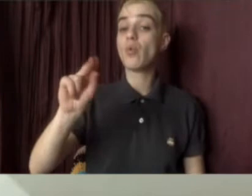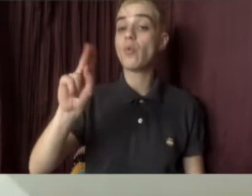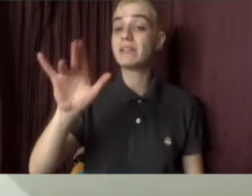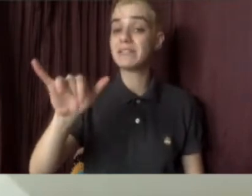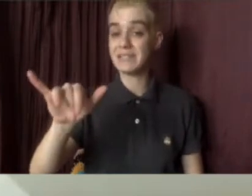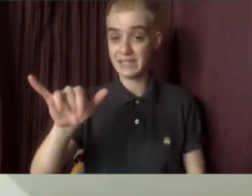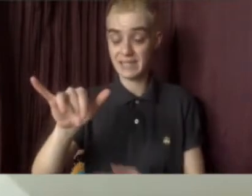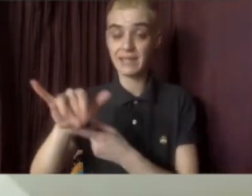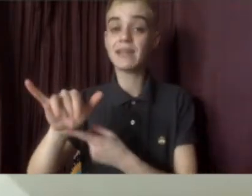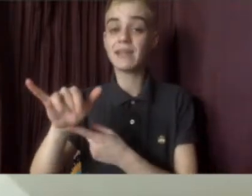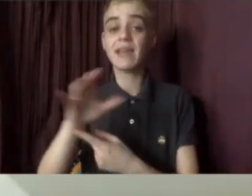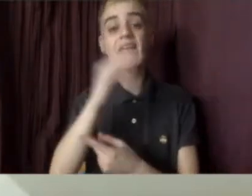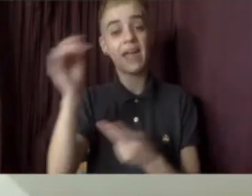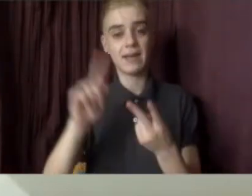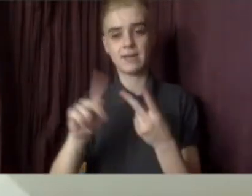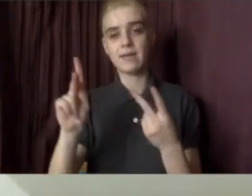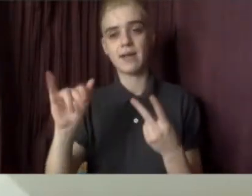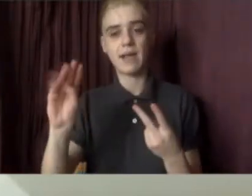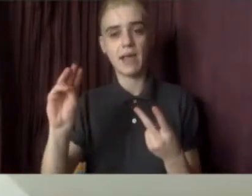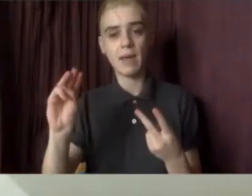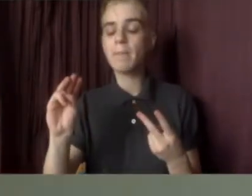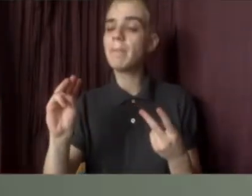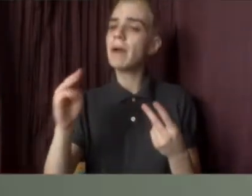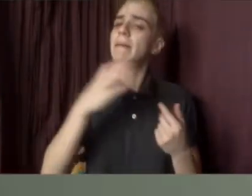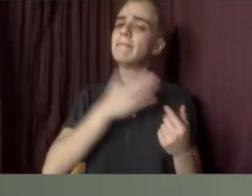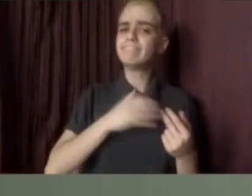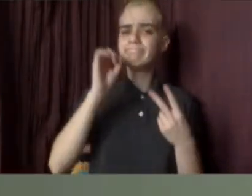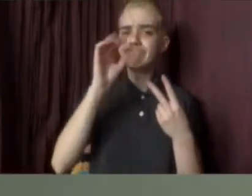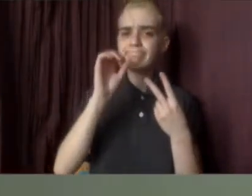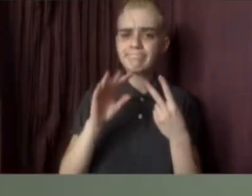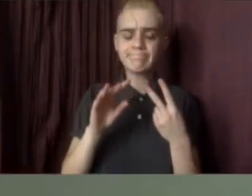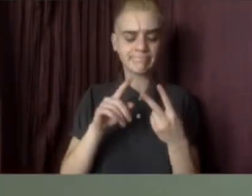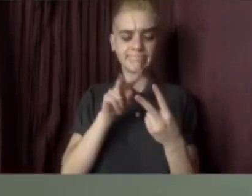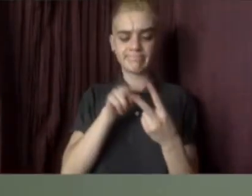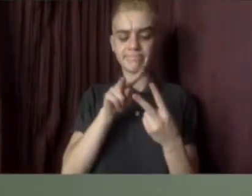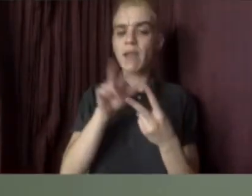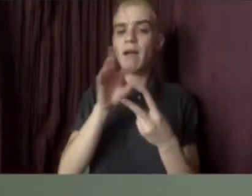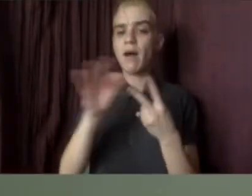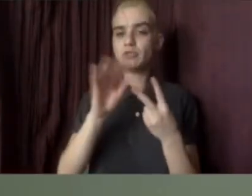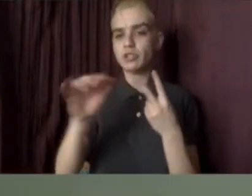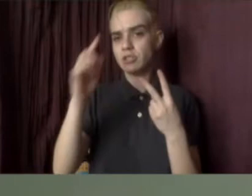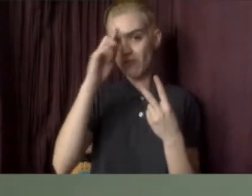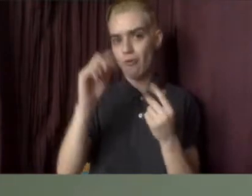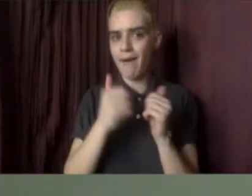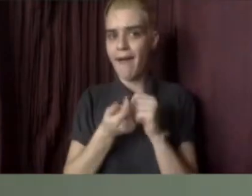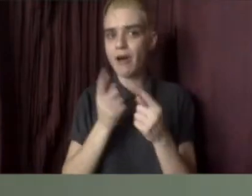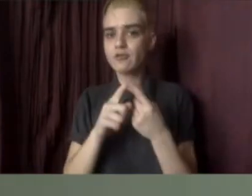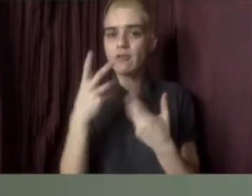And Kim, if you want to go ahead and get started, that'd be great. Sure. I often direct people to